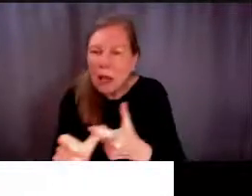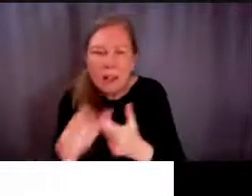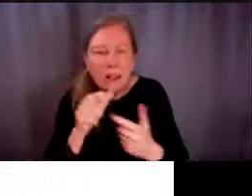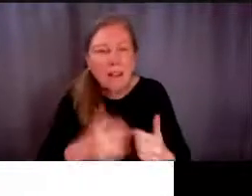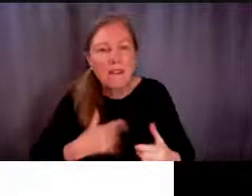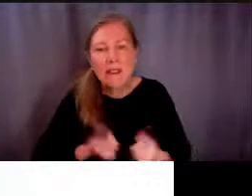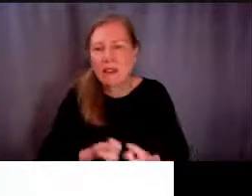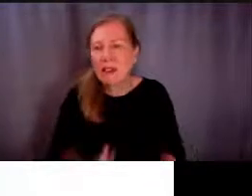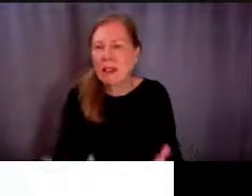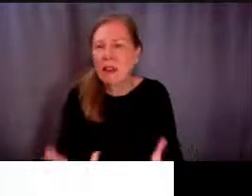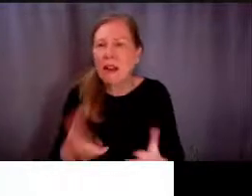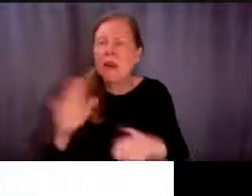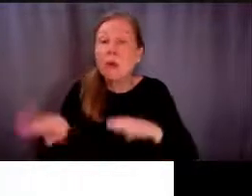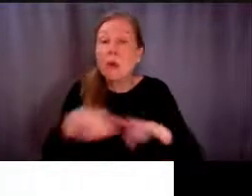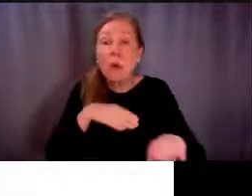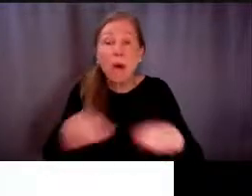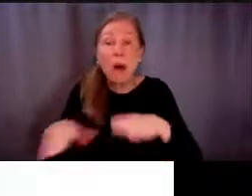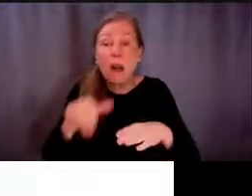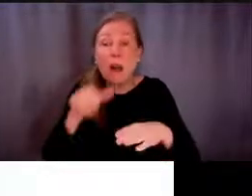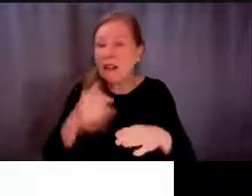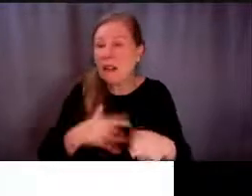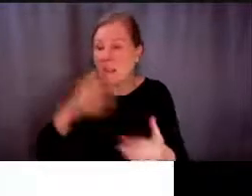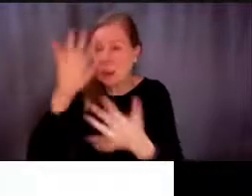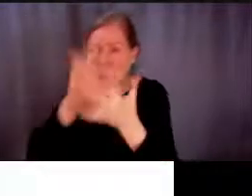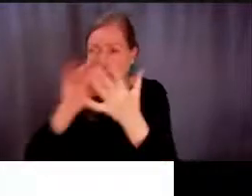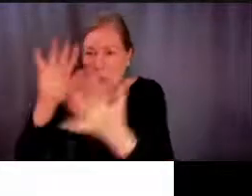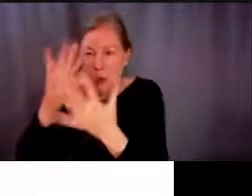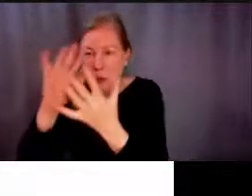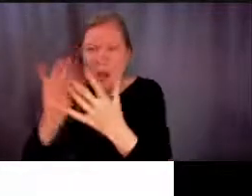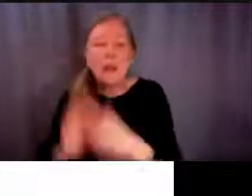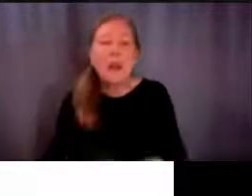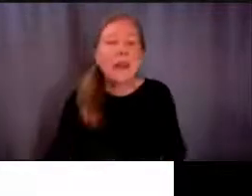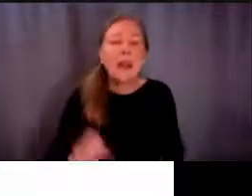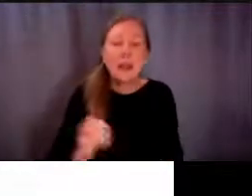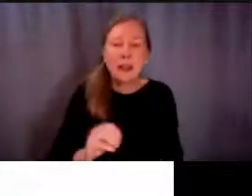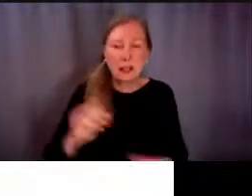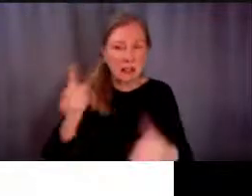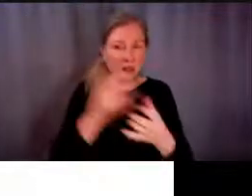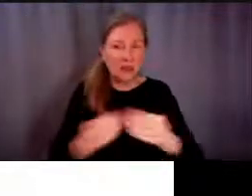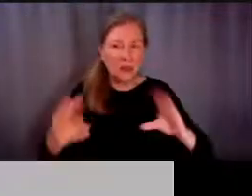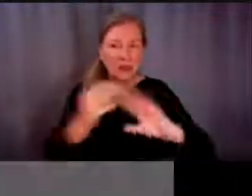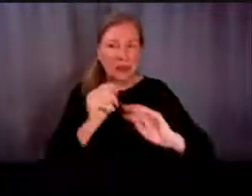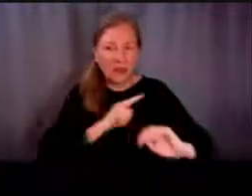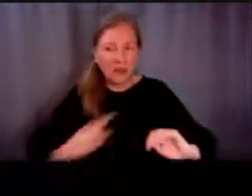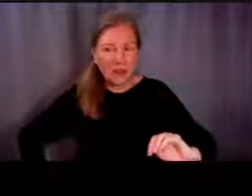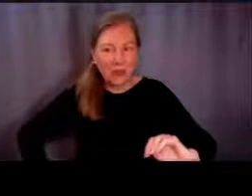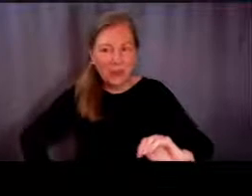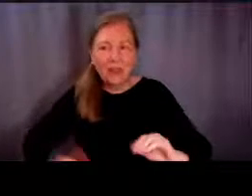faint. This is the word of the Lord. Thanks be to God.